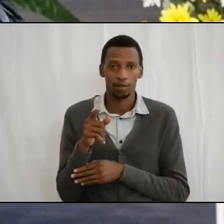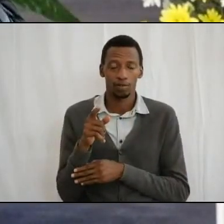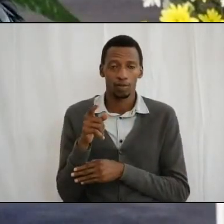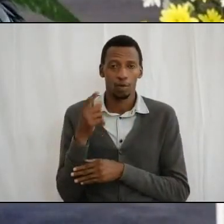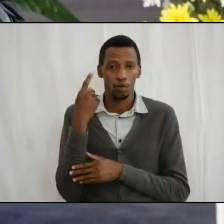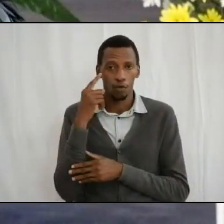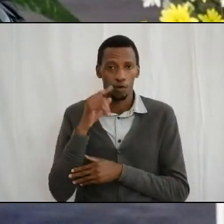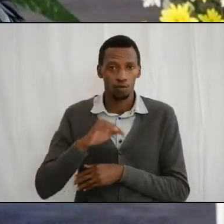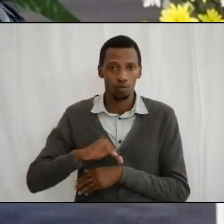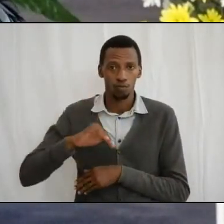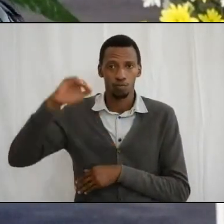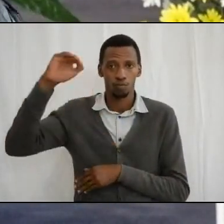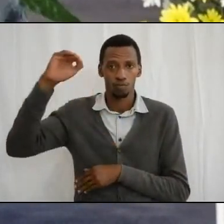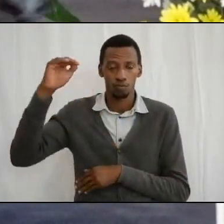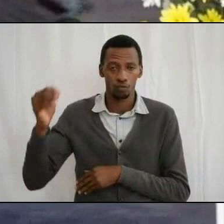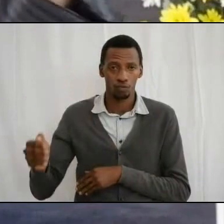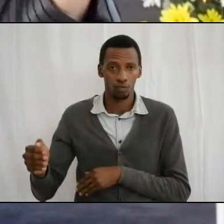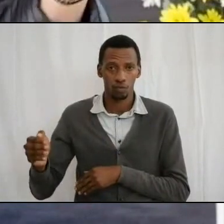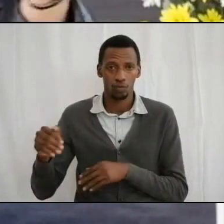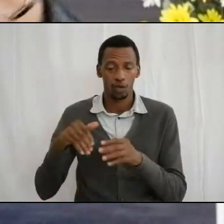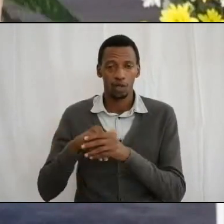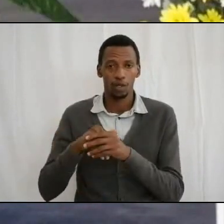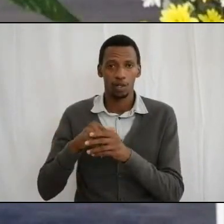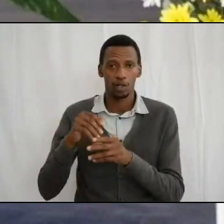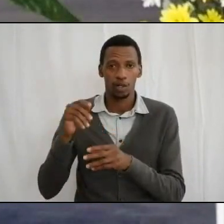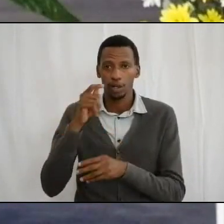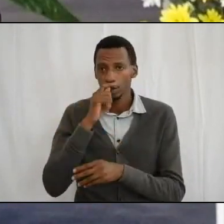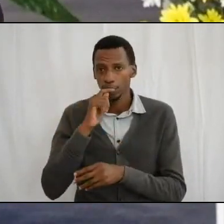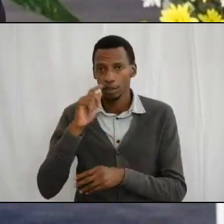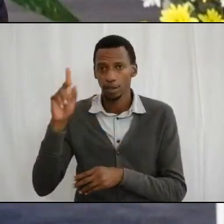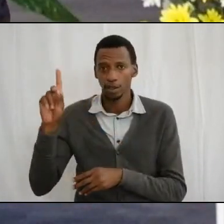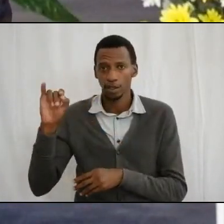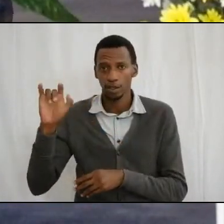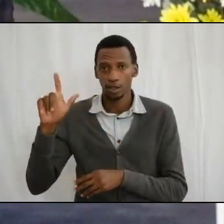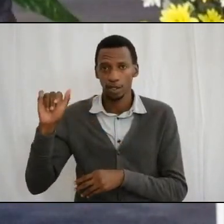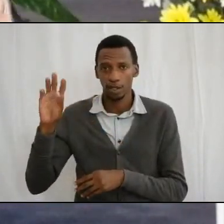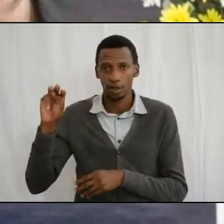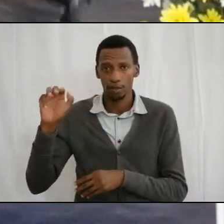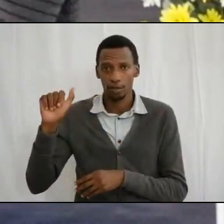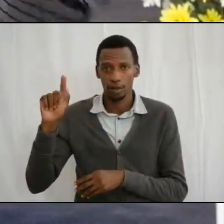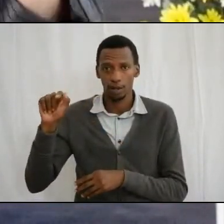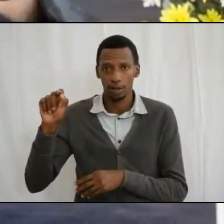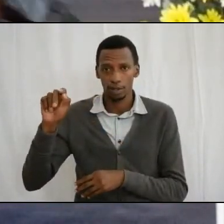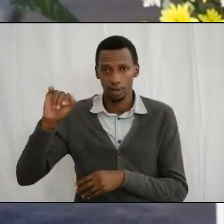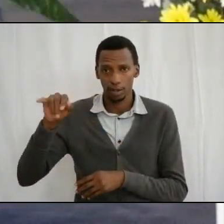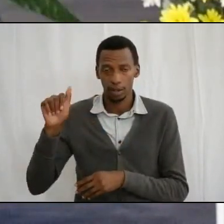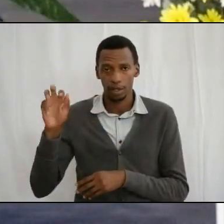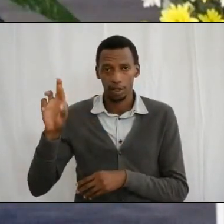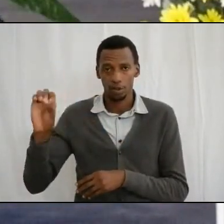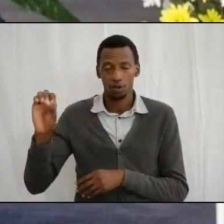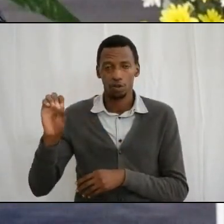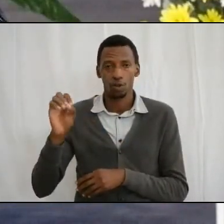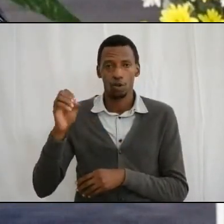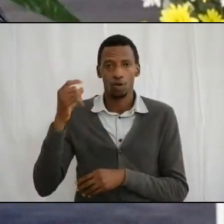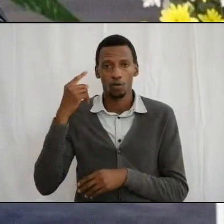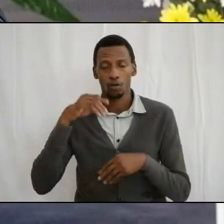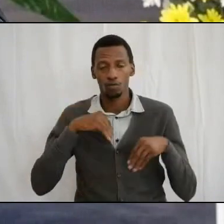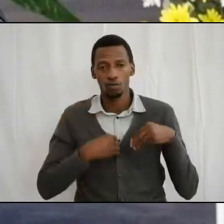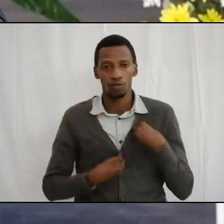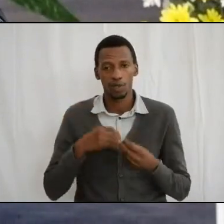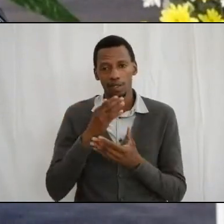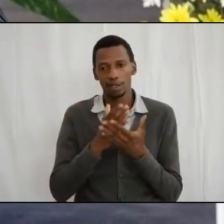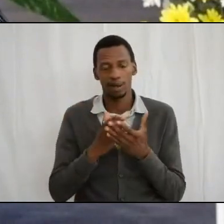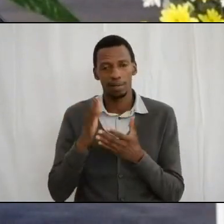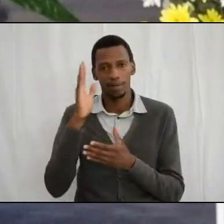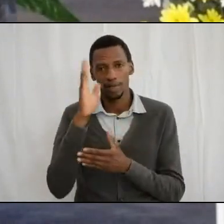Kilimanjaro with a group of disabled climbers, some of them who had never been outside their country, some of them had not been on an airplane